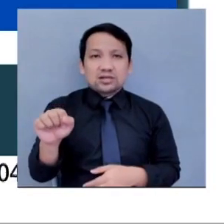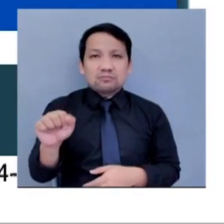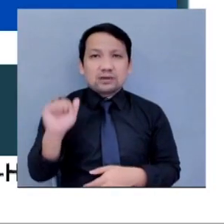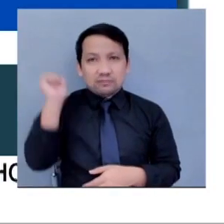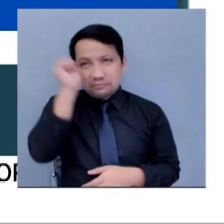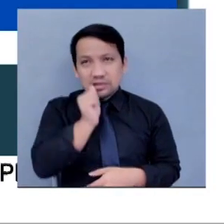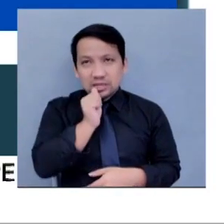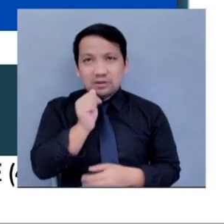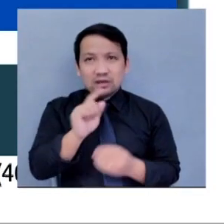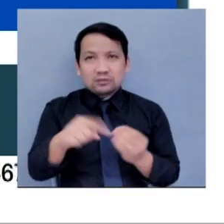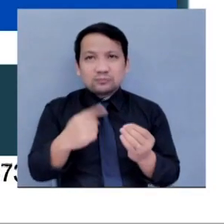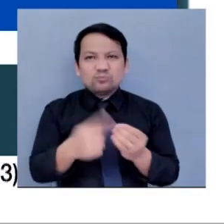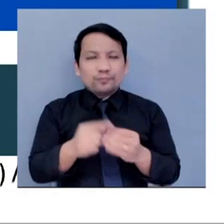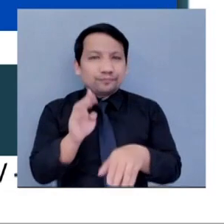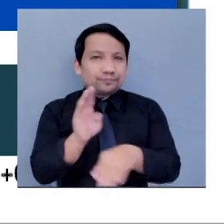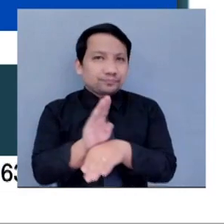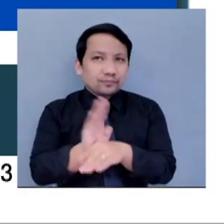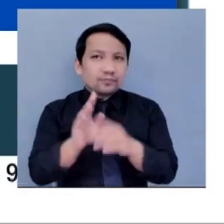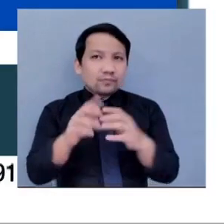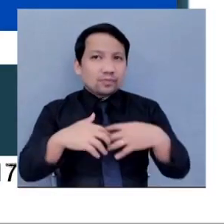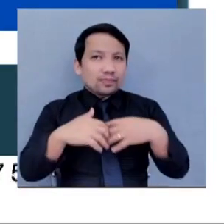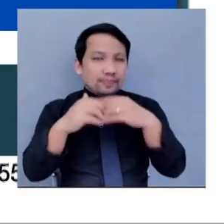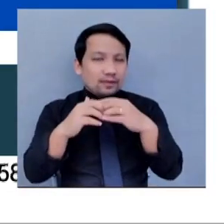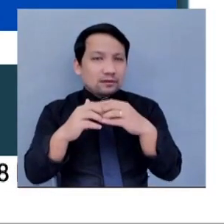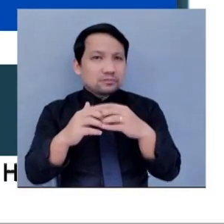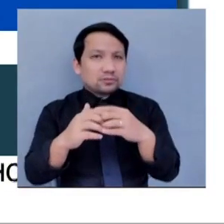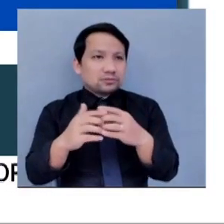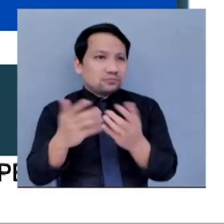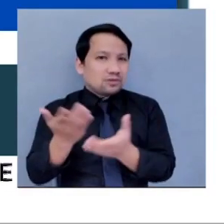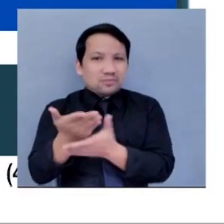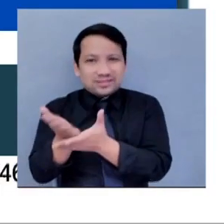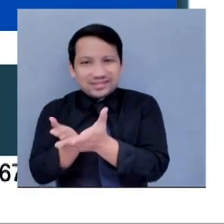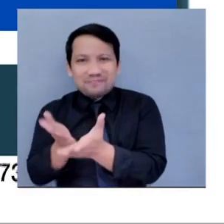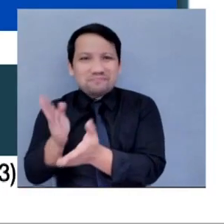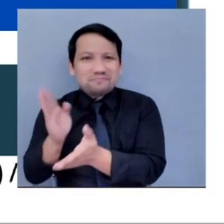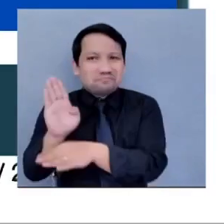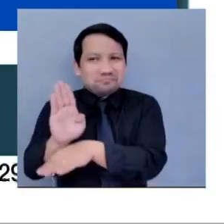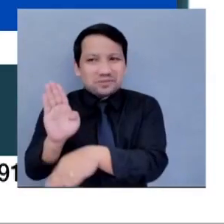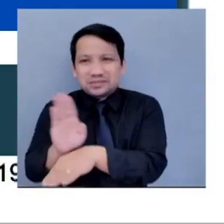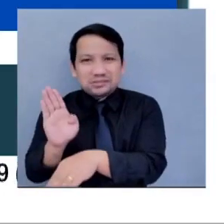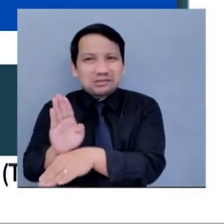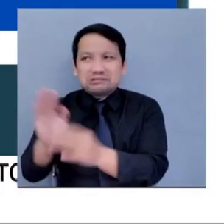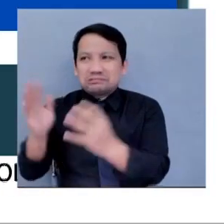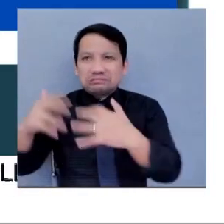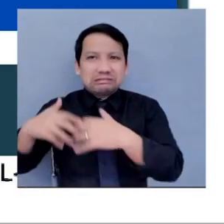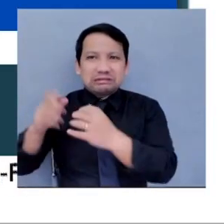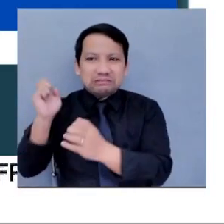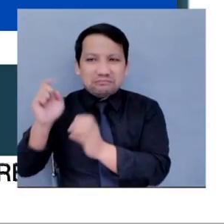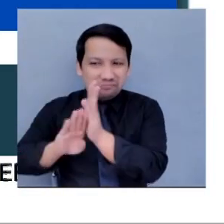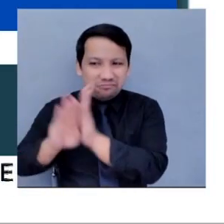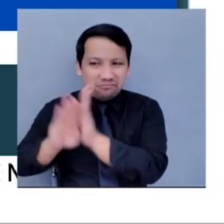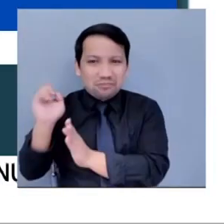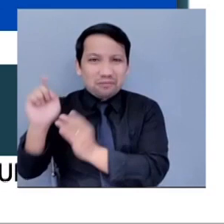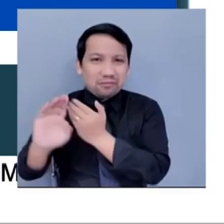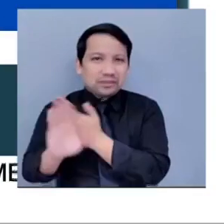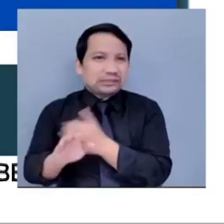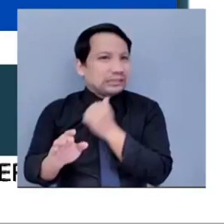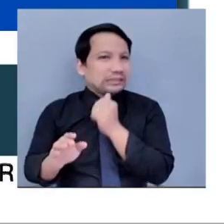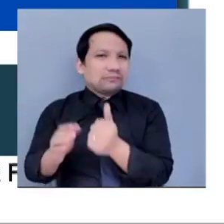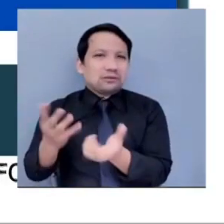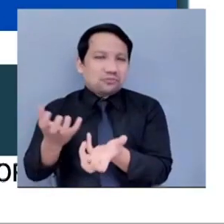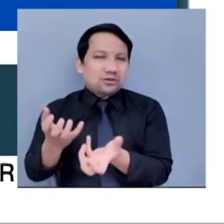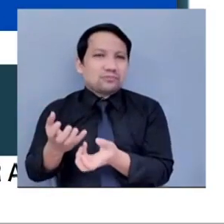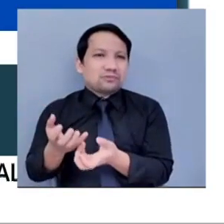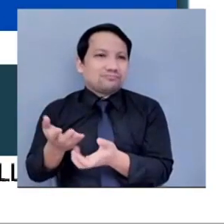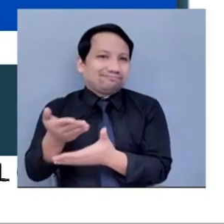some businesses and industries. The recovery may not be as fast as we would want them to be because, of course, they're kind